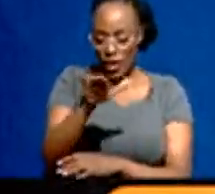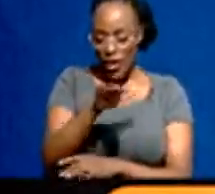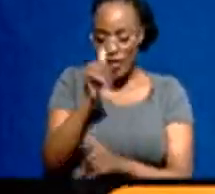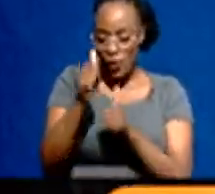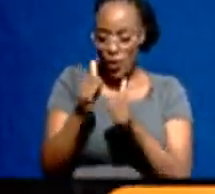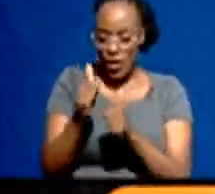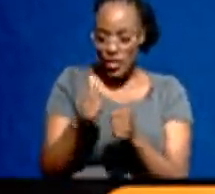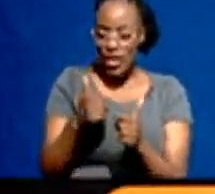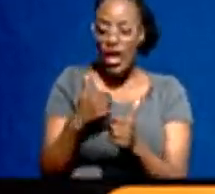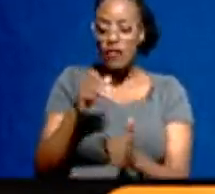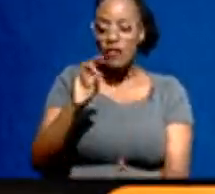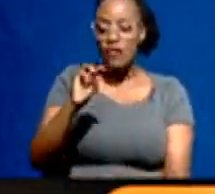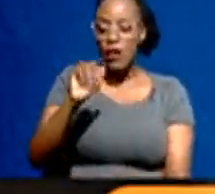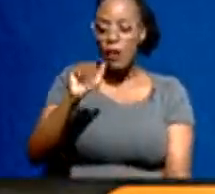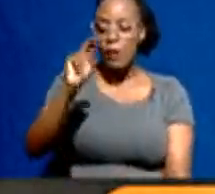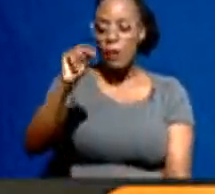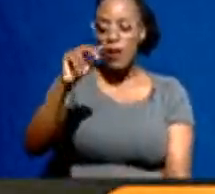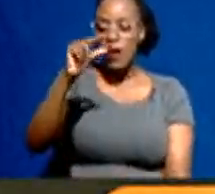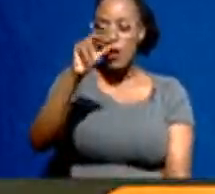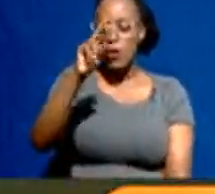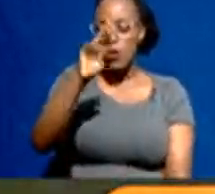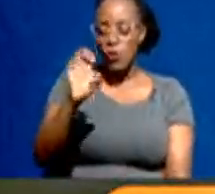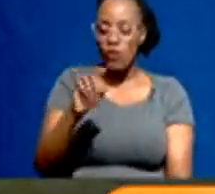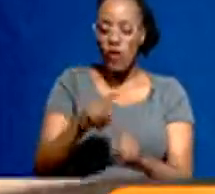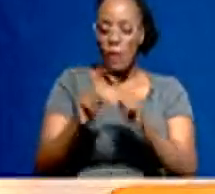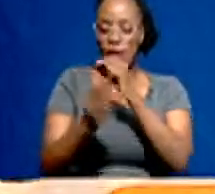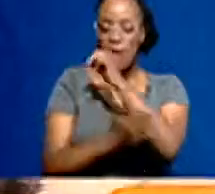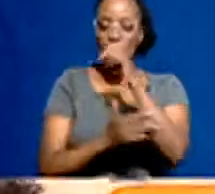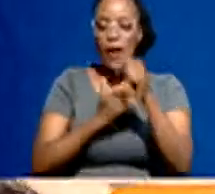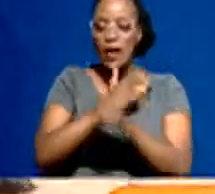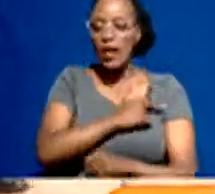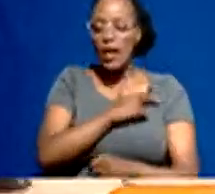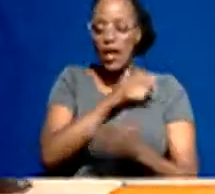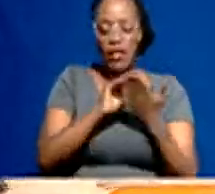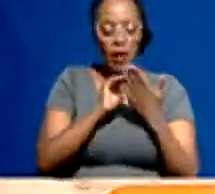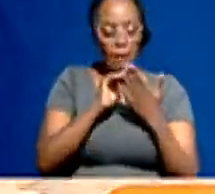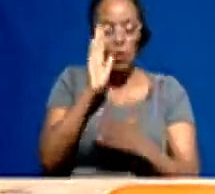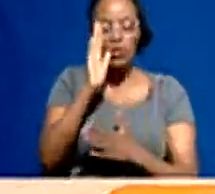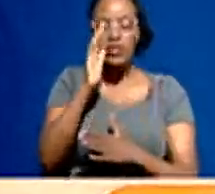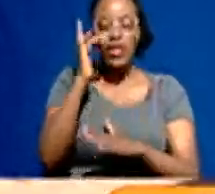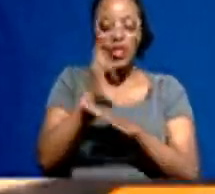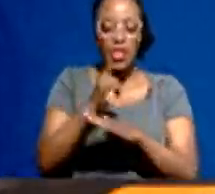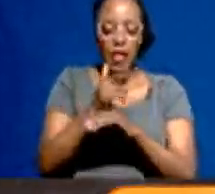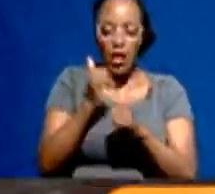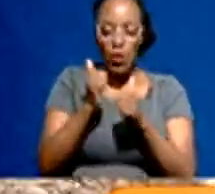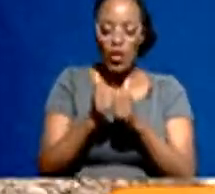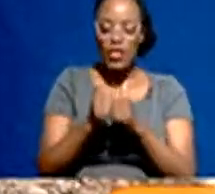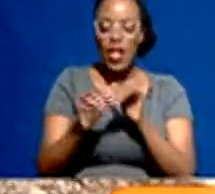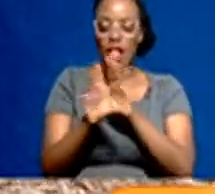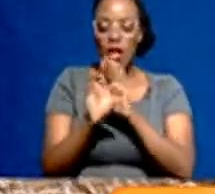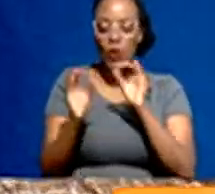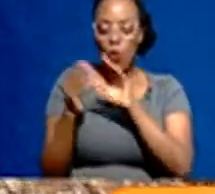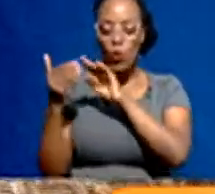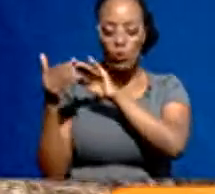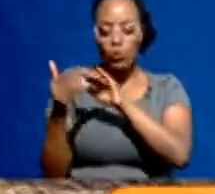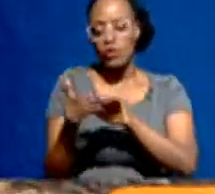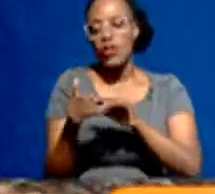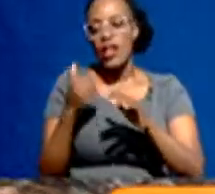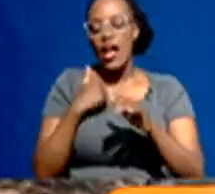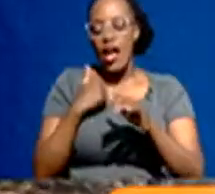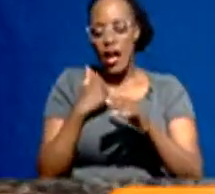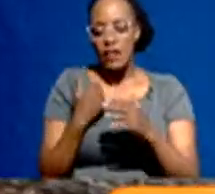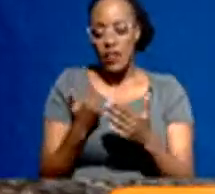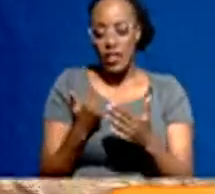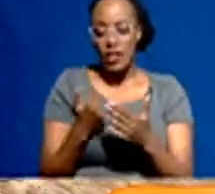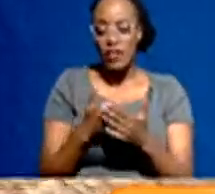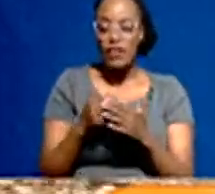area covered in mangrove forest. Unfortunately, it is the most threatened by illegal logging, despite the existence of